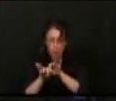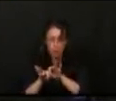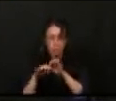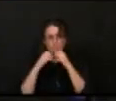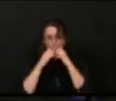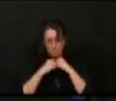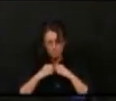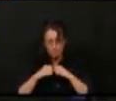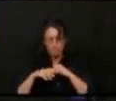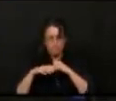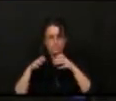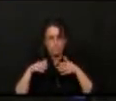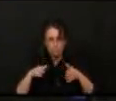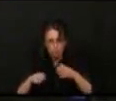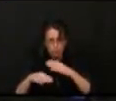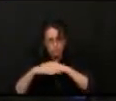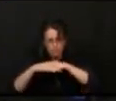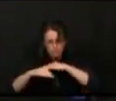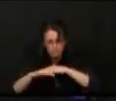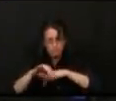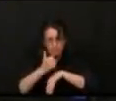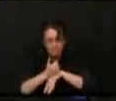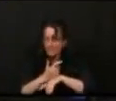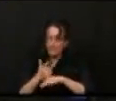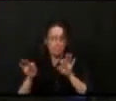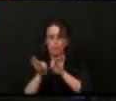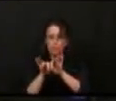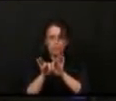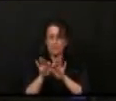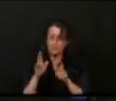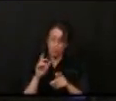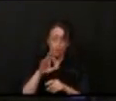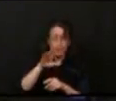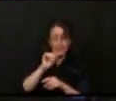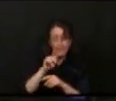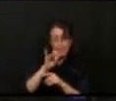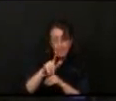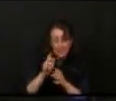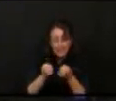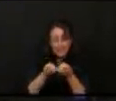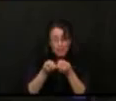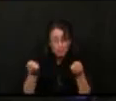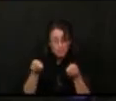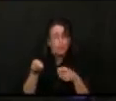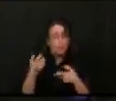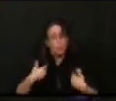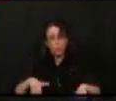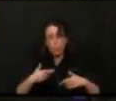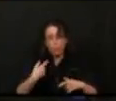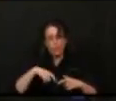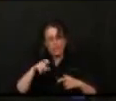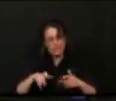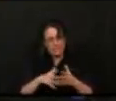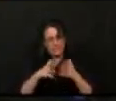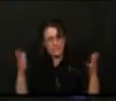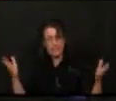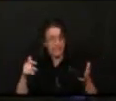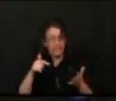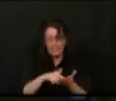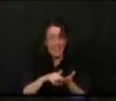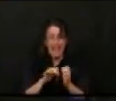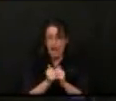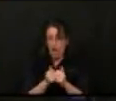we're facing some very, very substantial capital equipment needs that we're going to have to